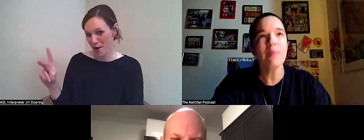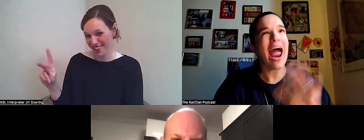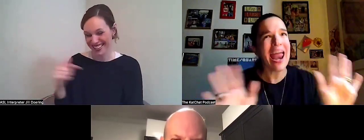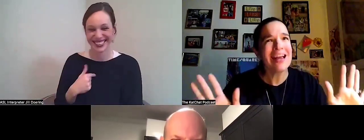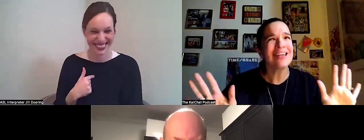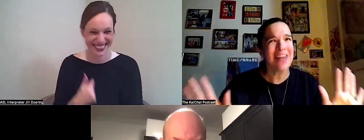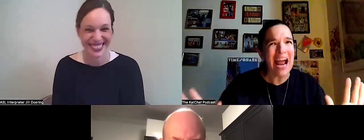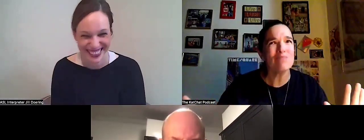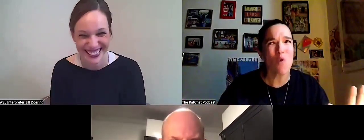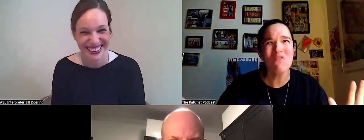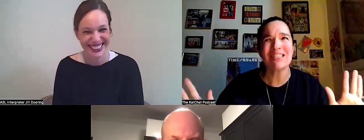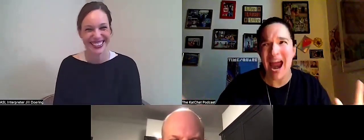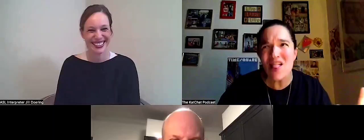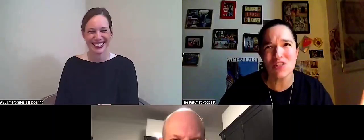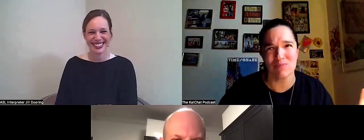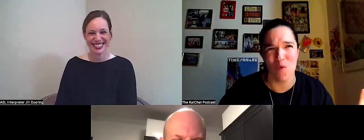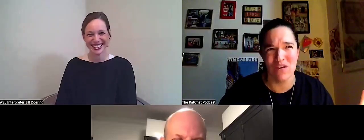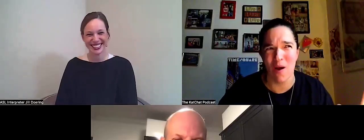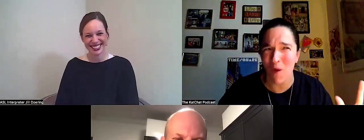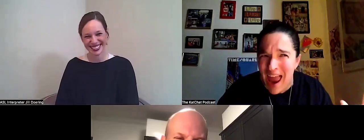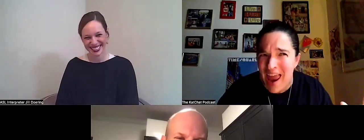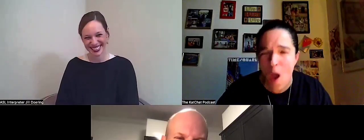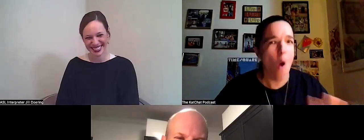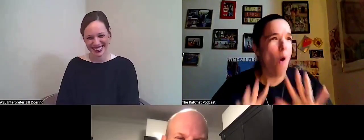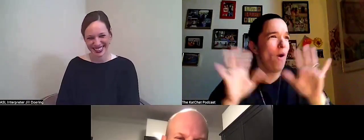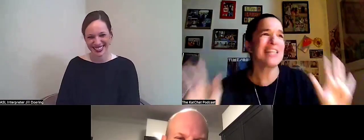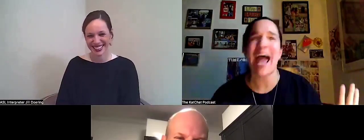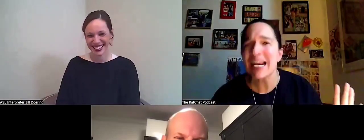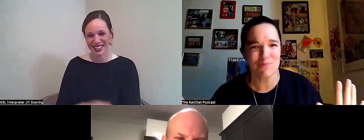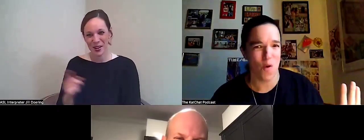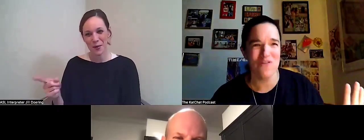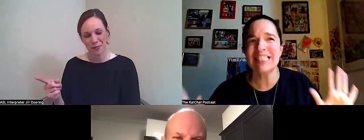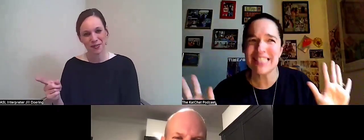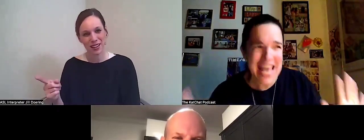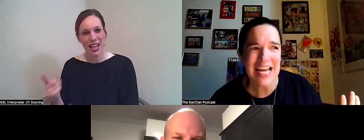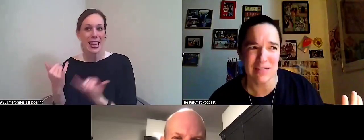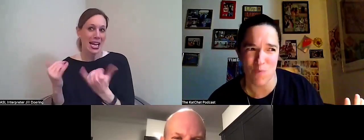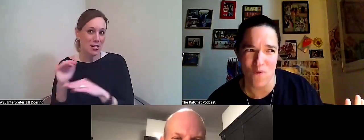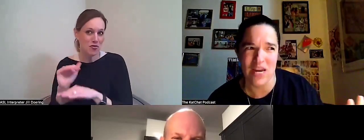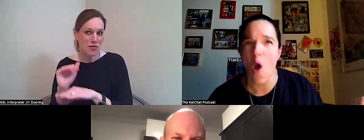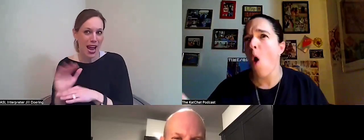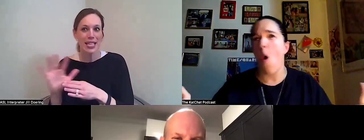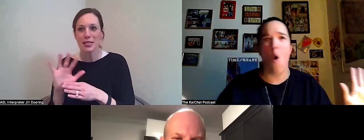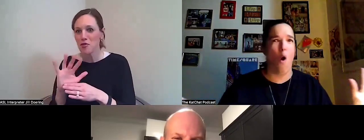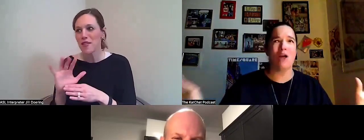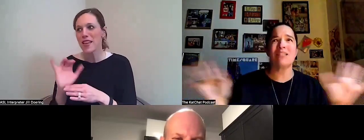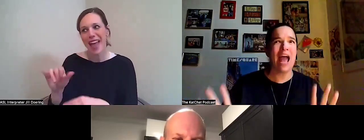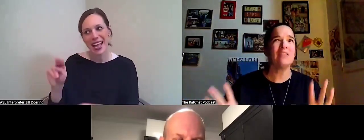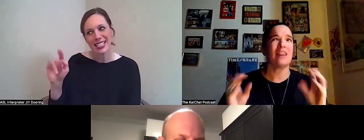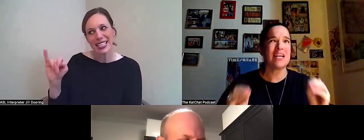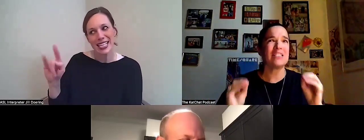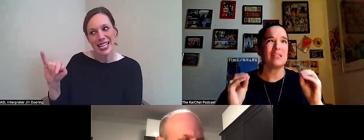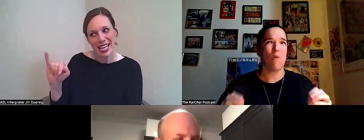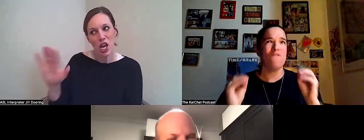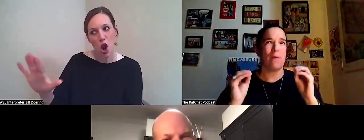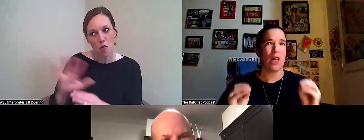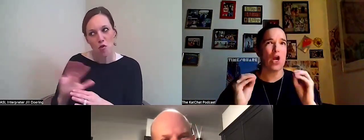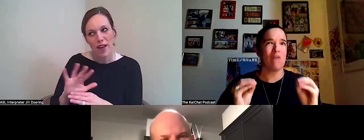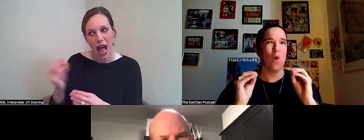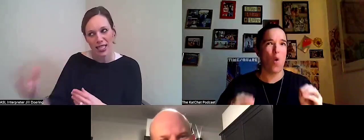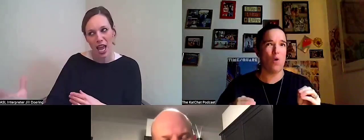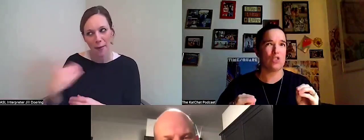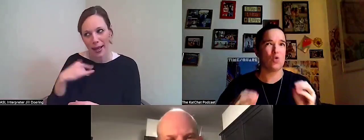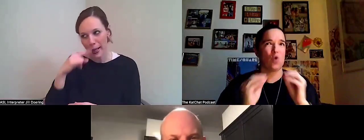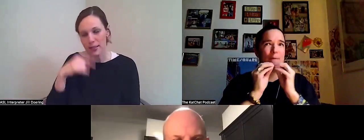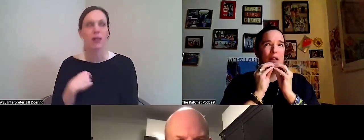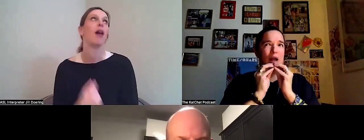Hallmark. I'm like, hey, tonight will be Tyler's movie, okay? Or tonight will be Nicky's movie. Or tonight, this is the movie I've been